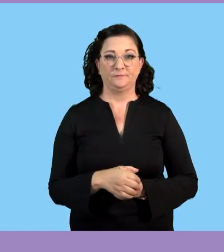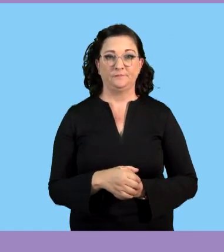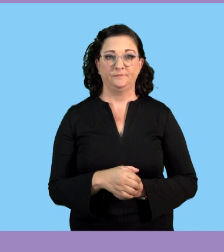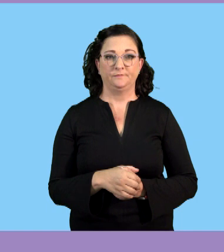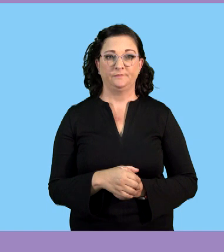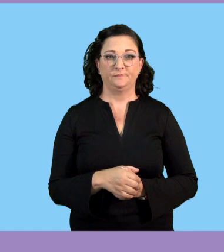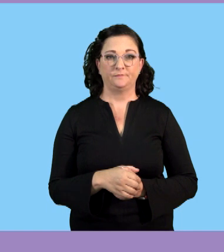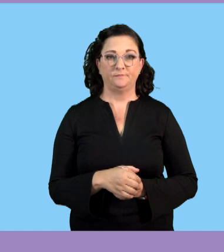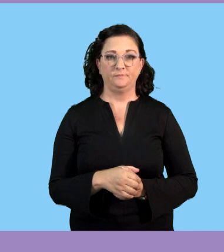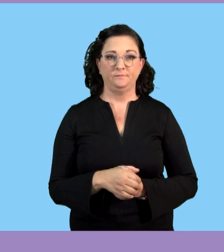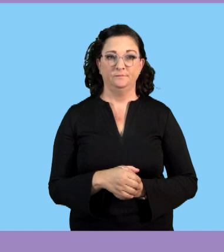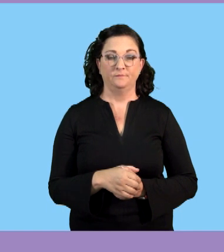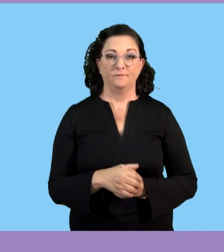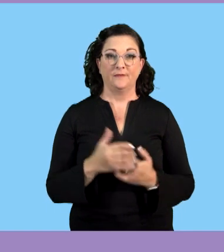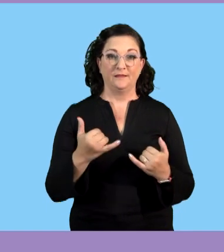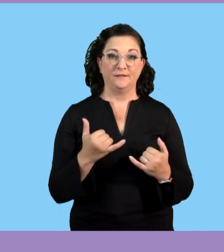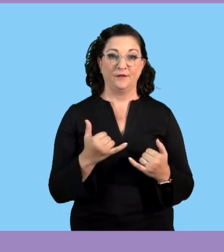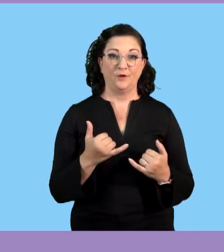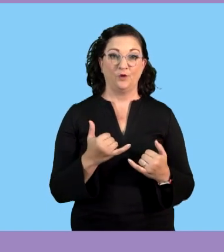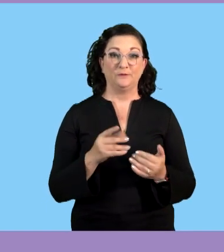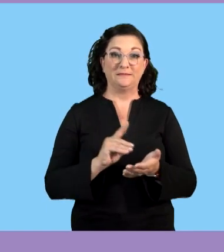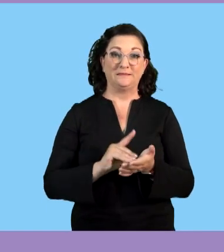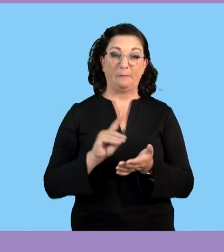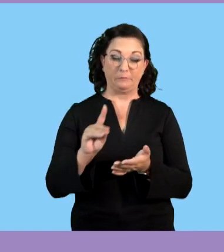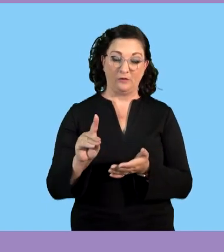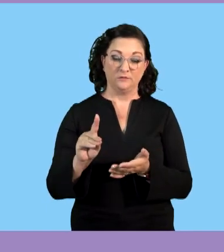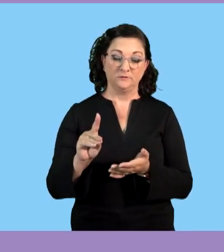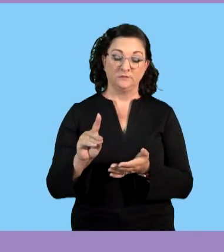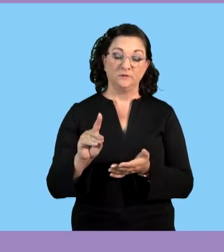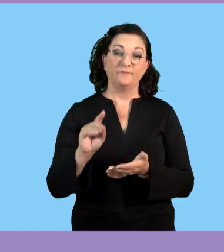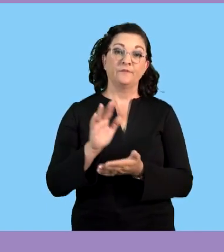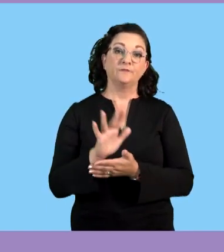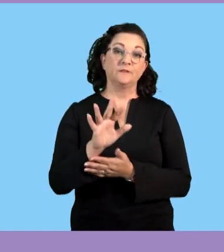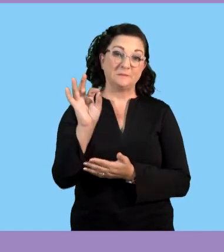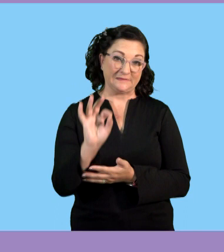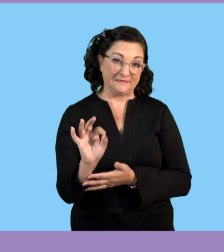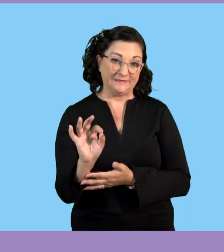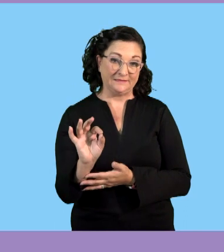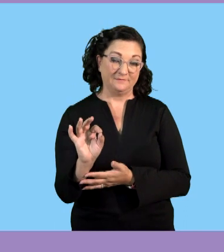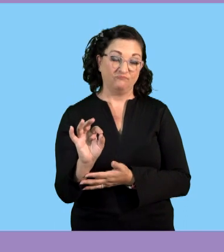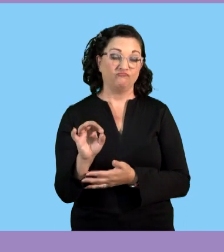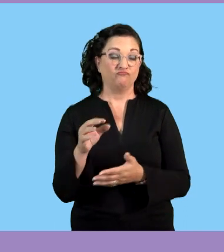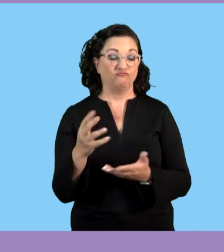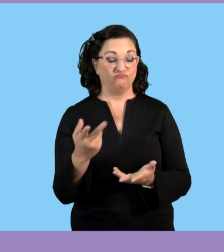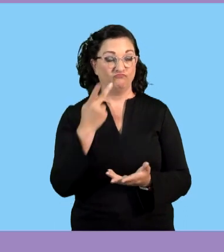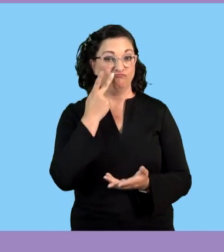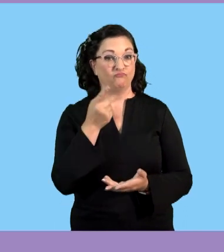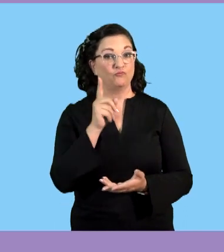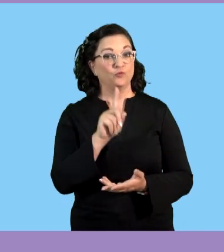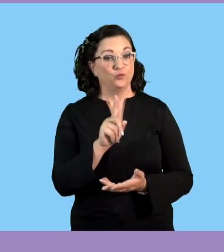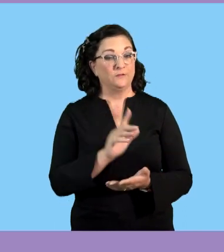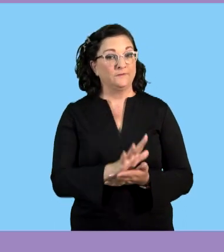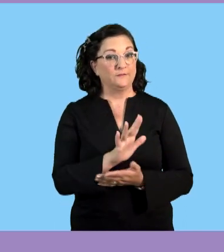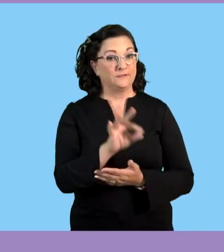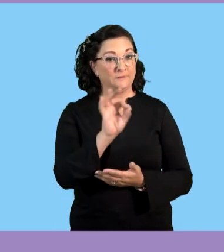169,000 rand. So we're going to find, because the deposit is 15%, we're going to find